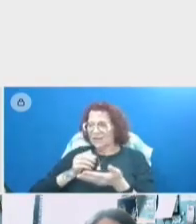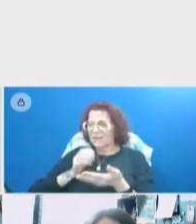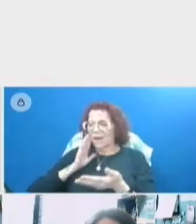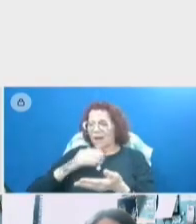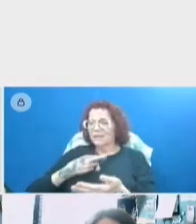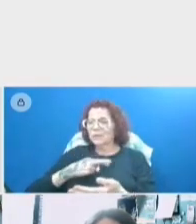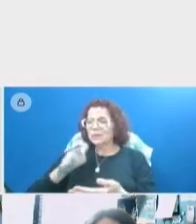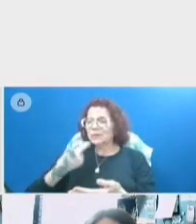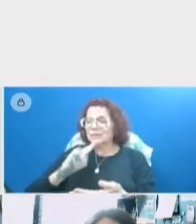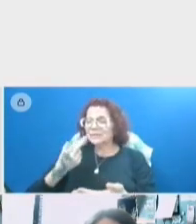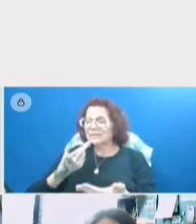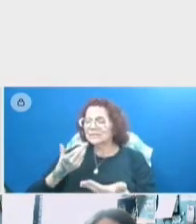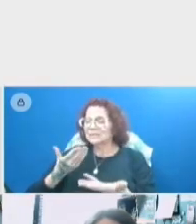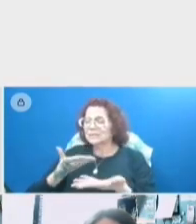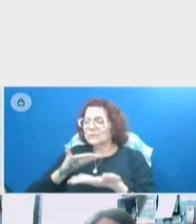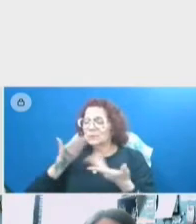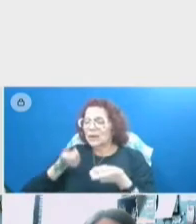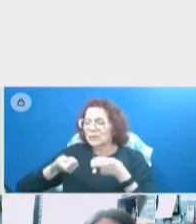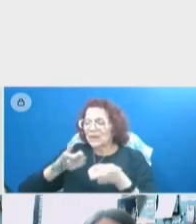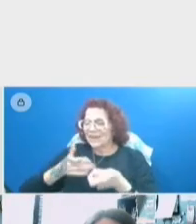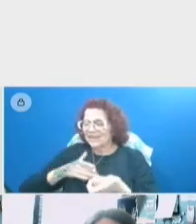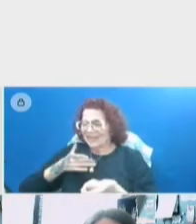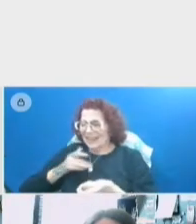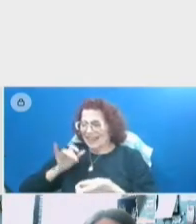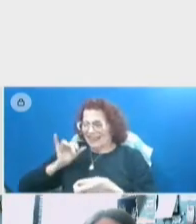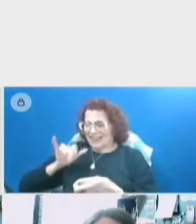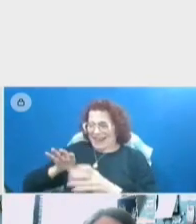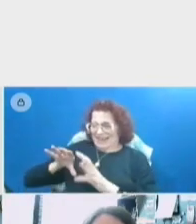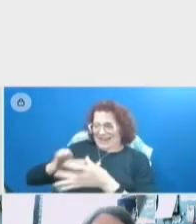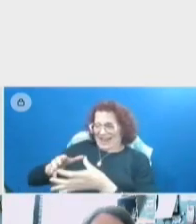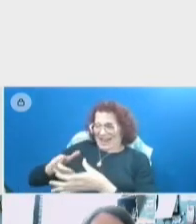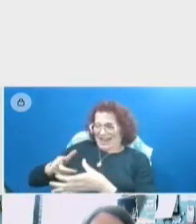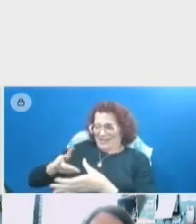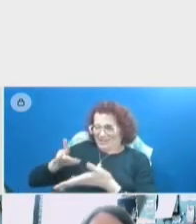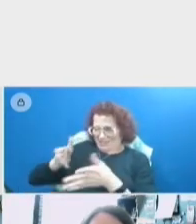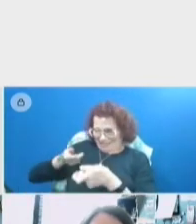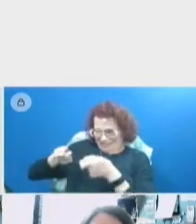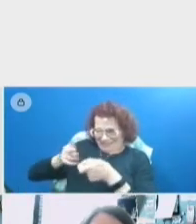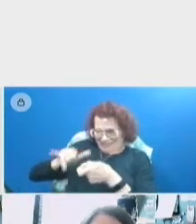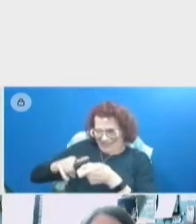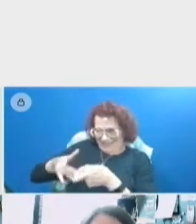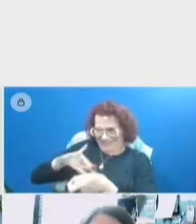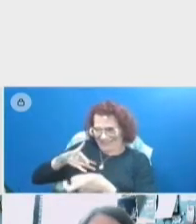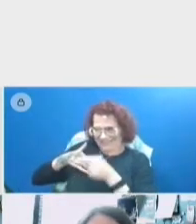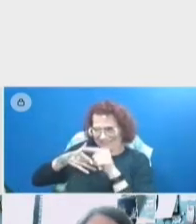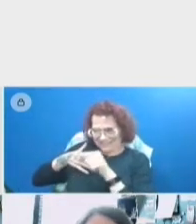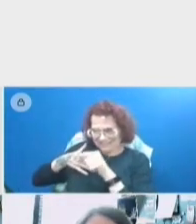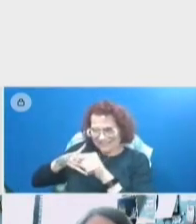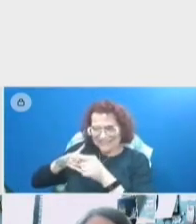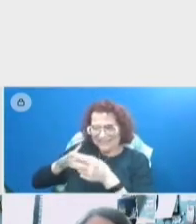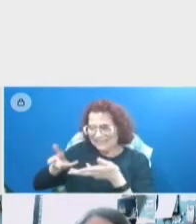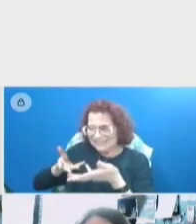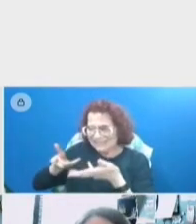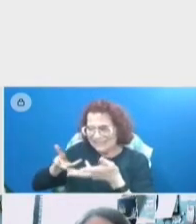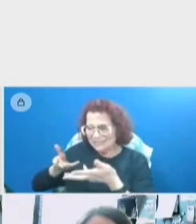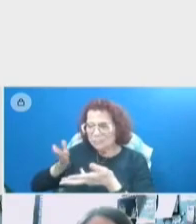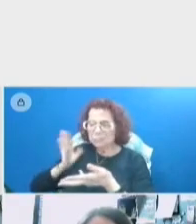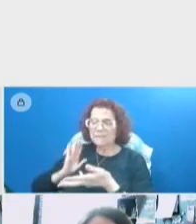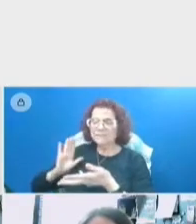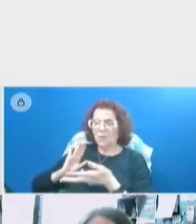where we are now. Back when our first enforcement council was appointed, there was, at least in one